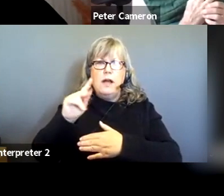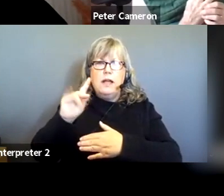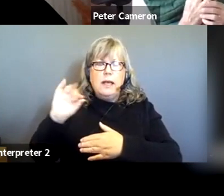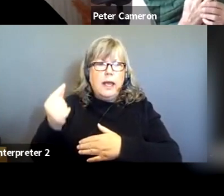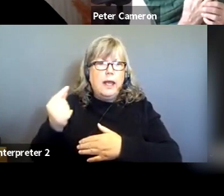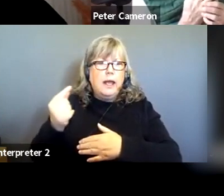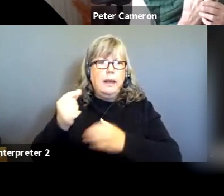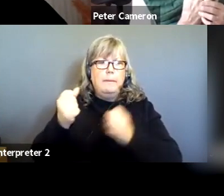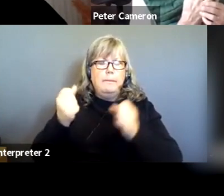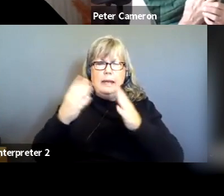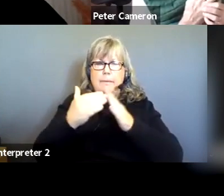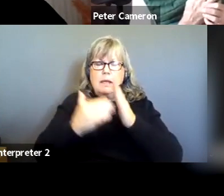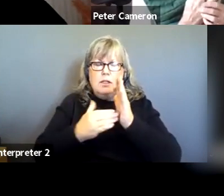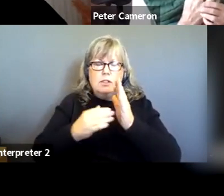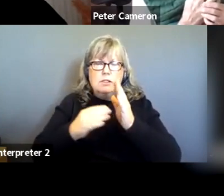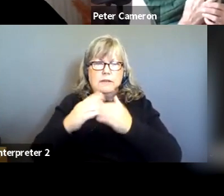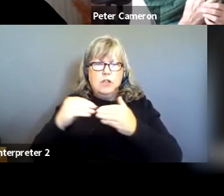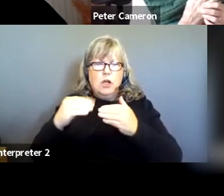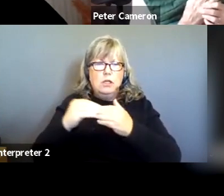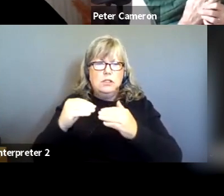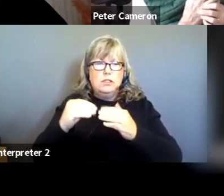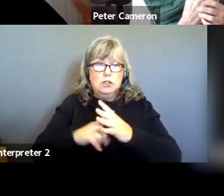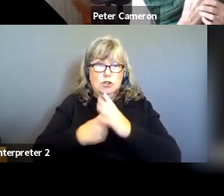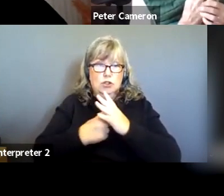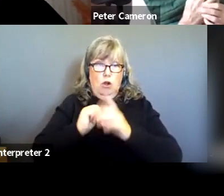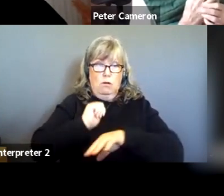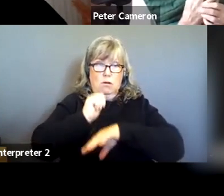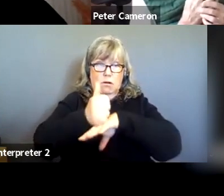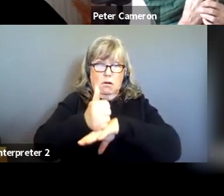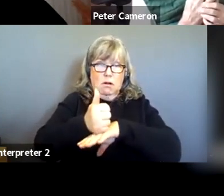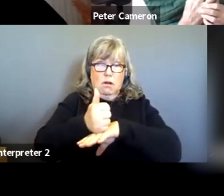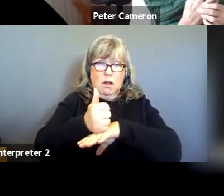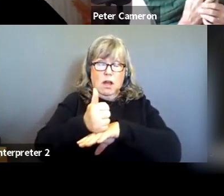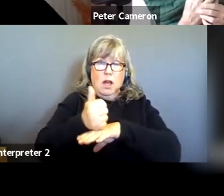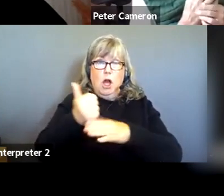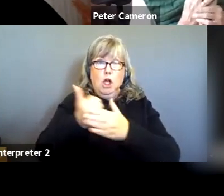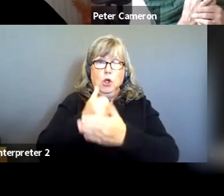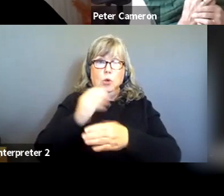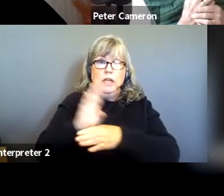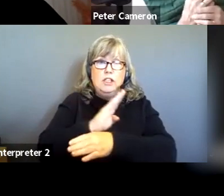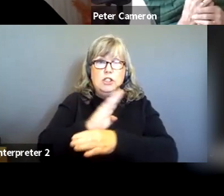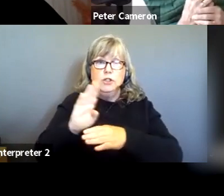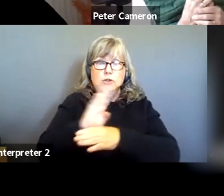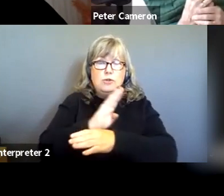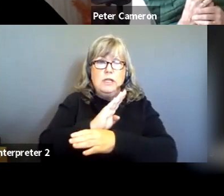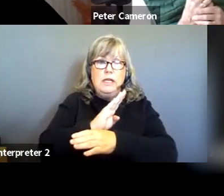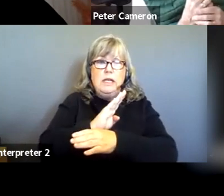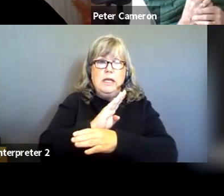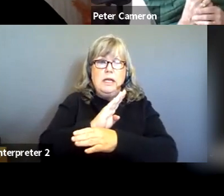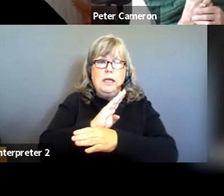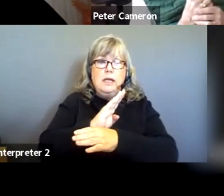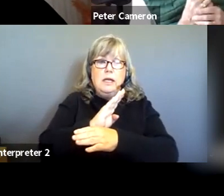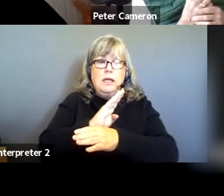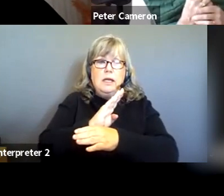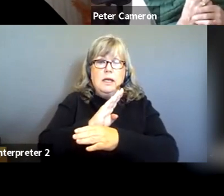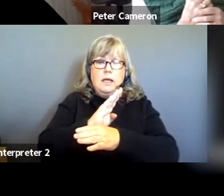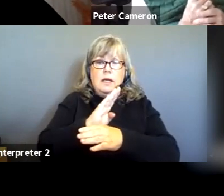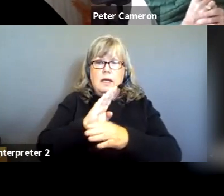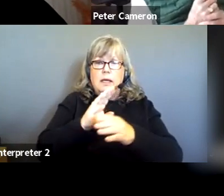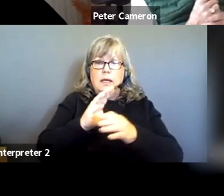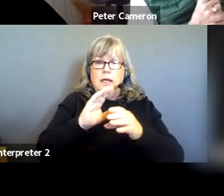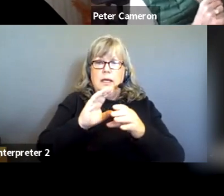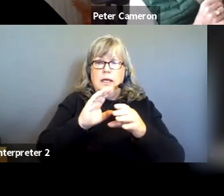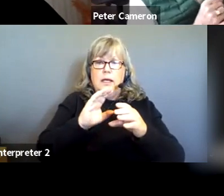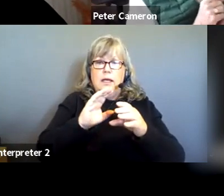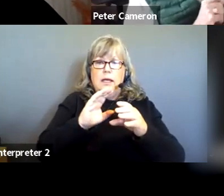one of the challenges of beginning something, particularly in a new industry that hasn't been done in Canada before, is